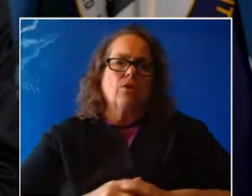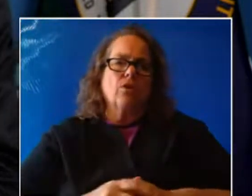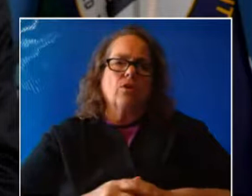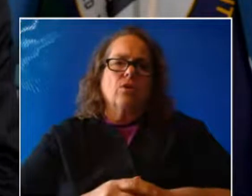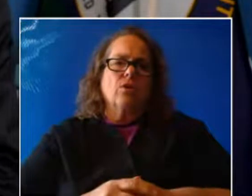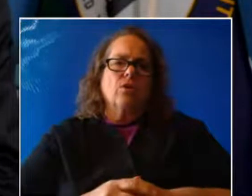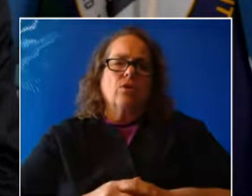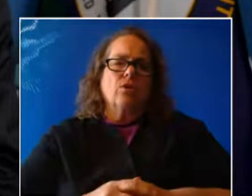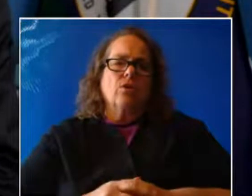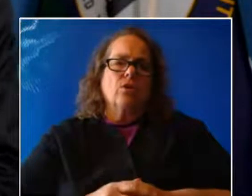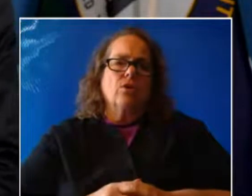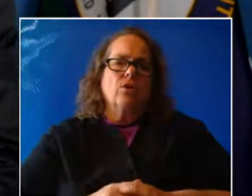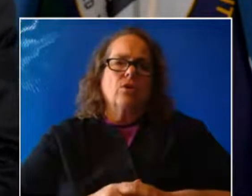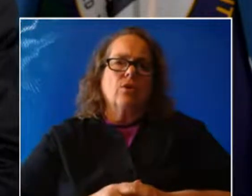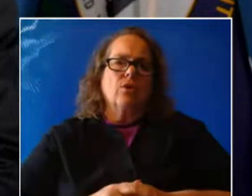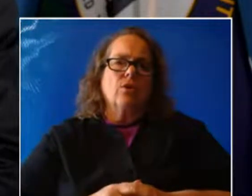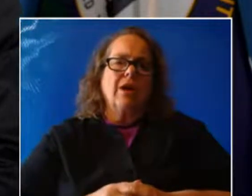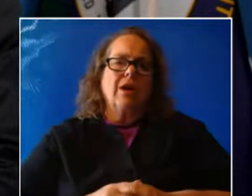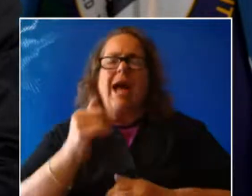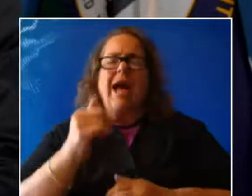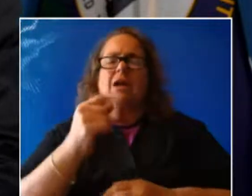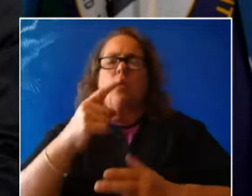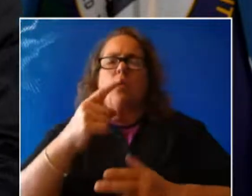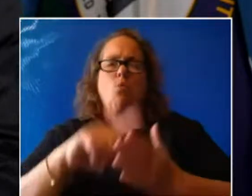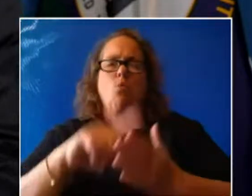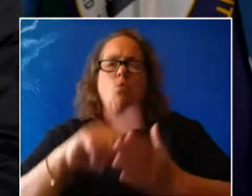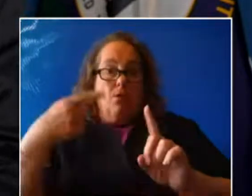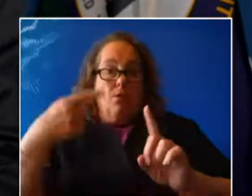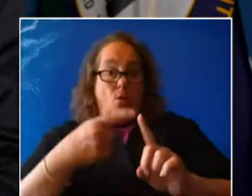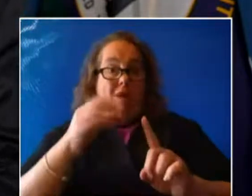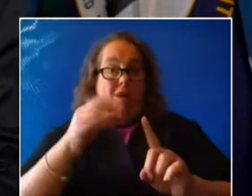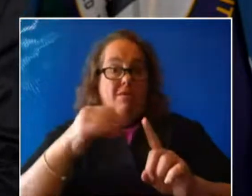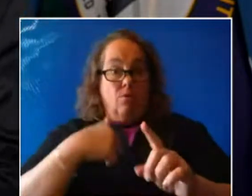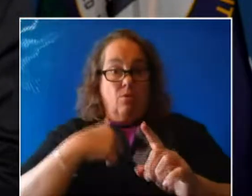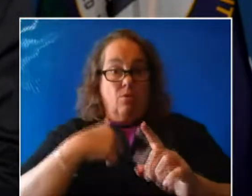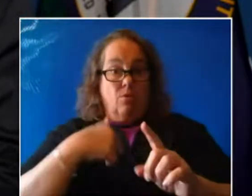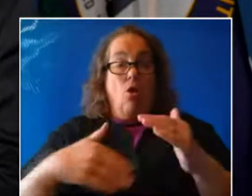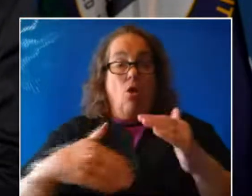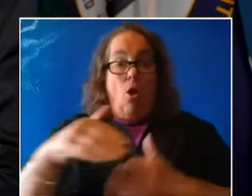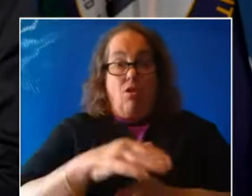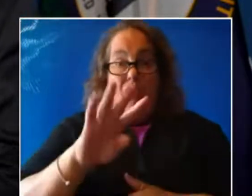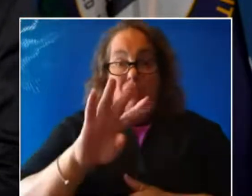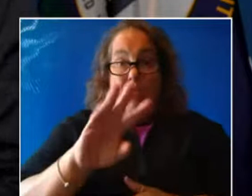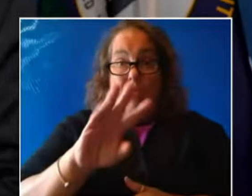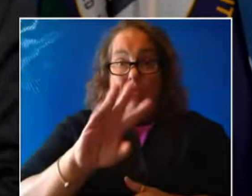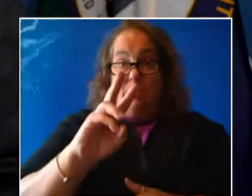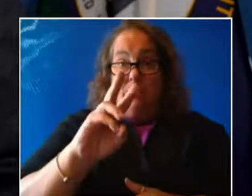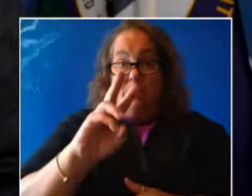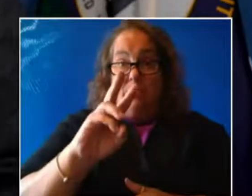Yeah, at what point if we get beyond the 4 to 6 weeks that you were estimating